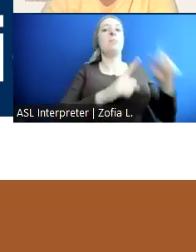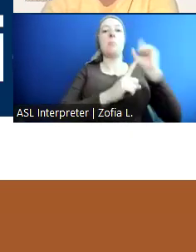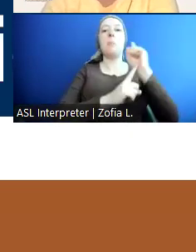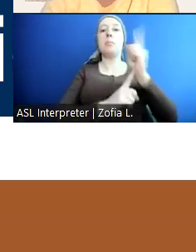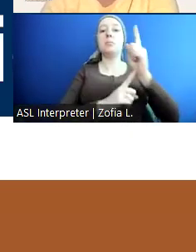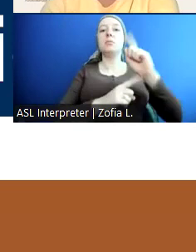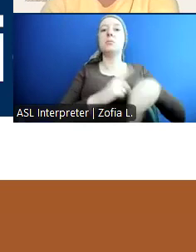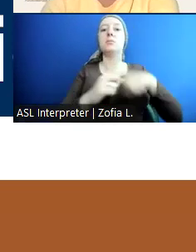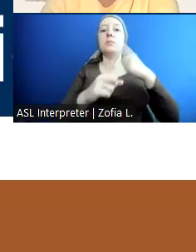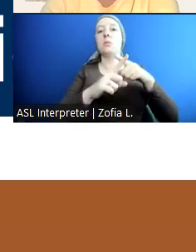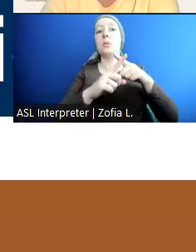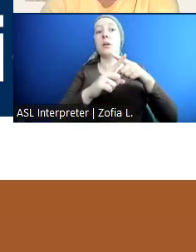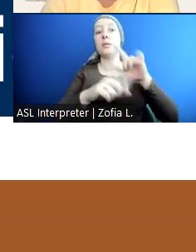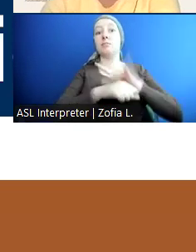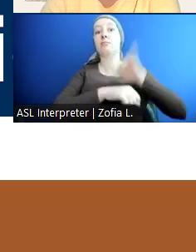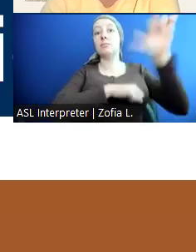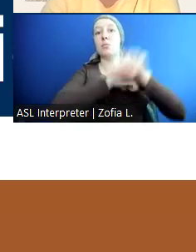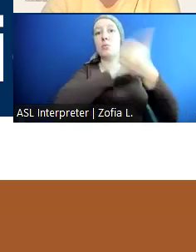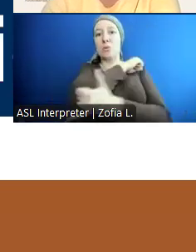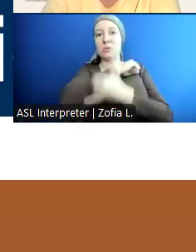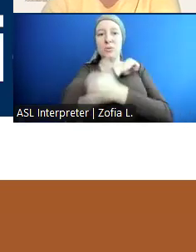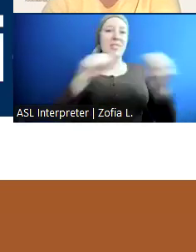when travel abroad could be present.